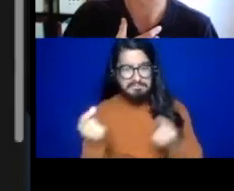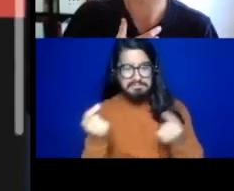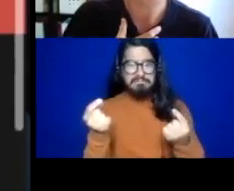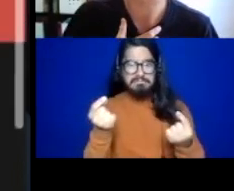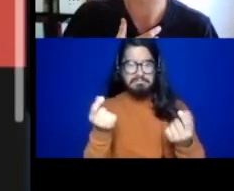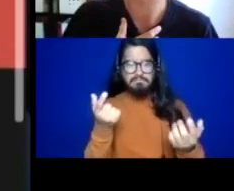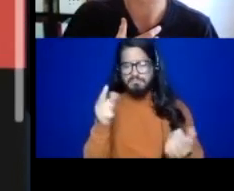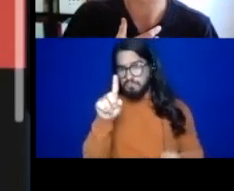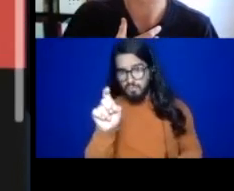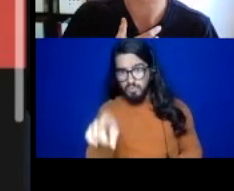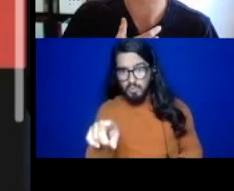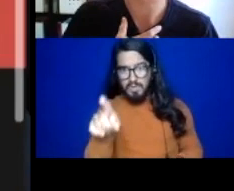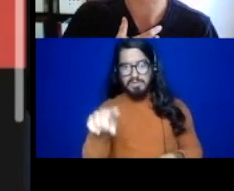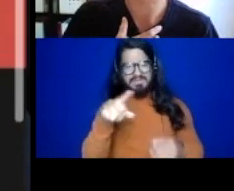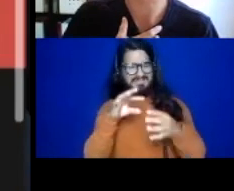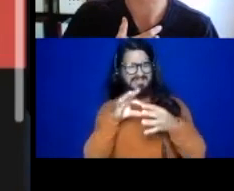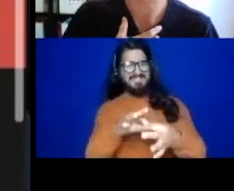Any questions about that tool?